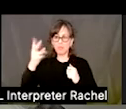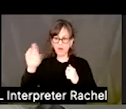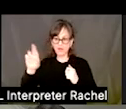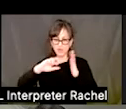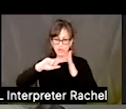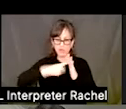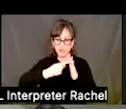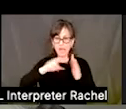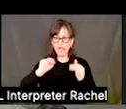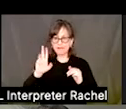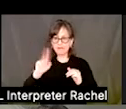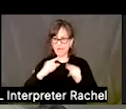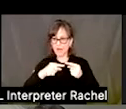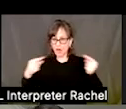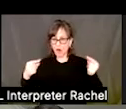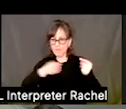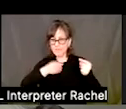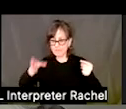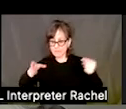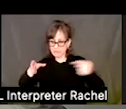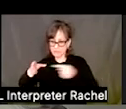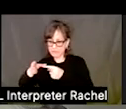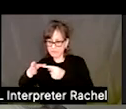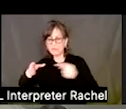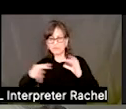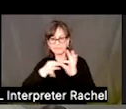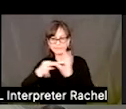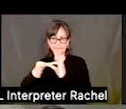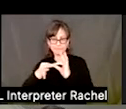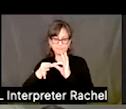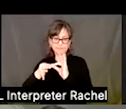and nut on the opposite side. So that's how they tied the roof system together. Next slide.